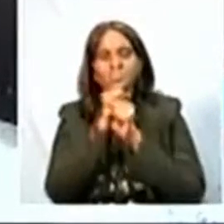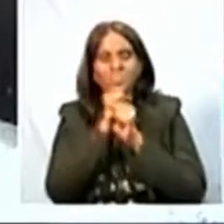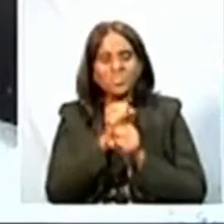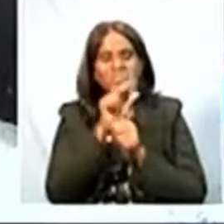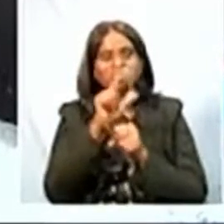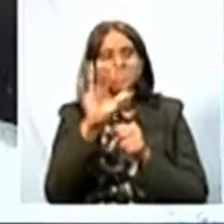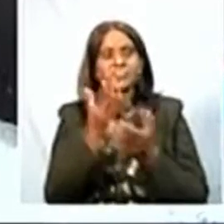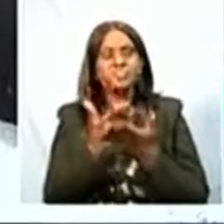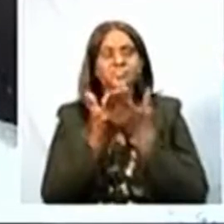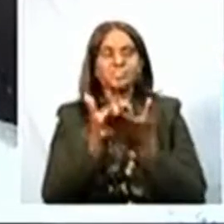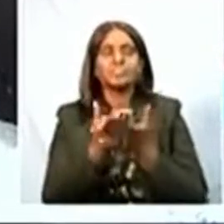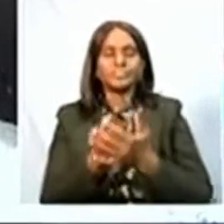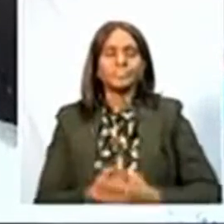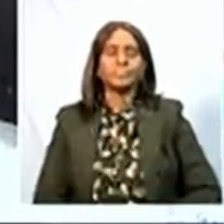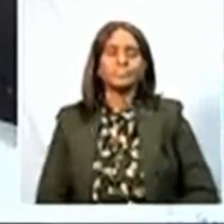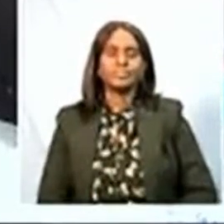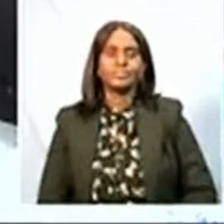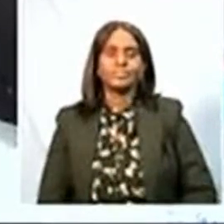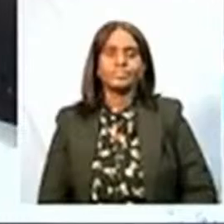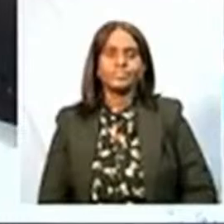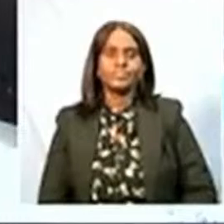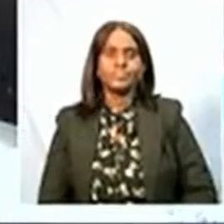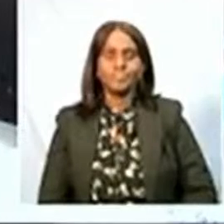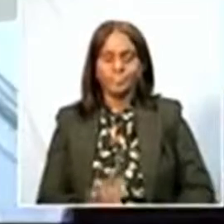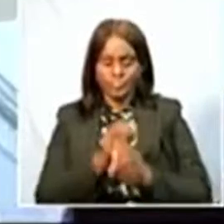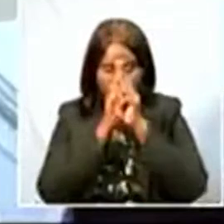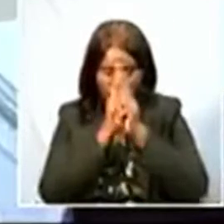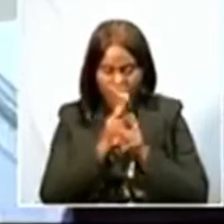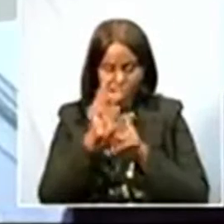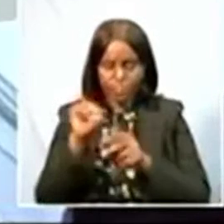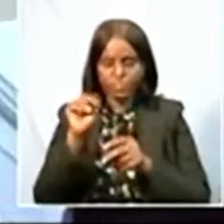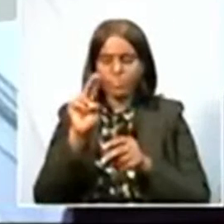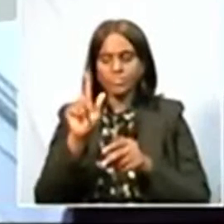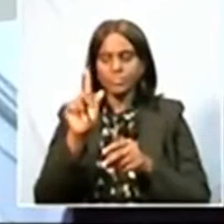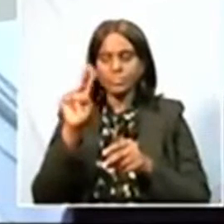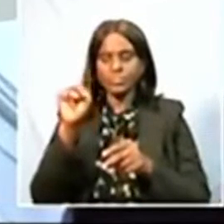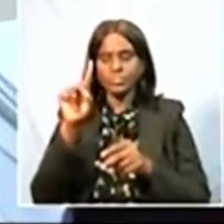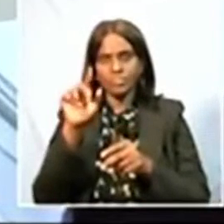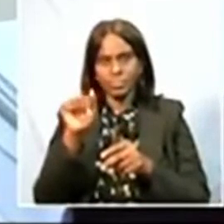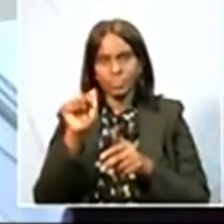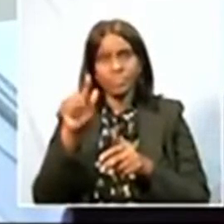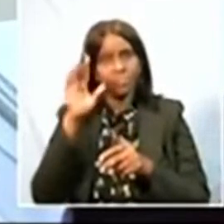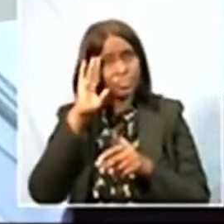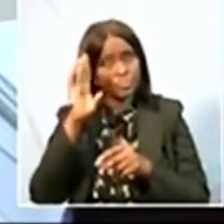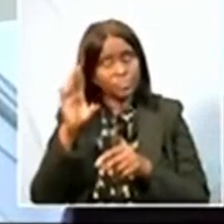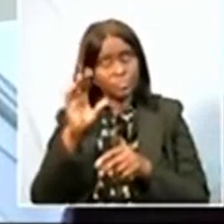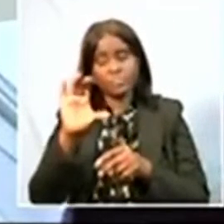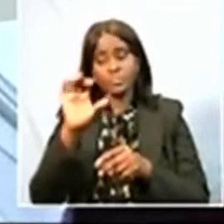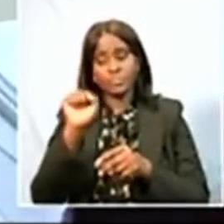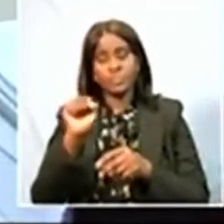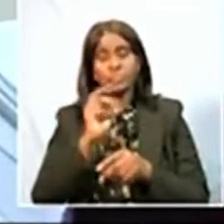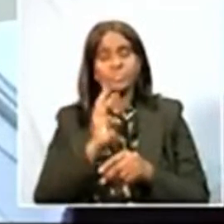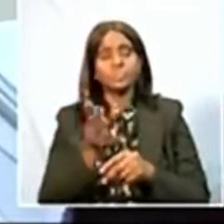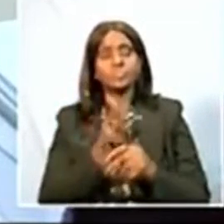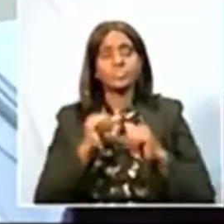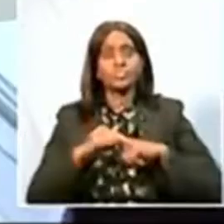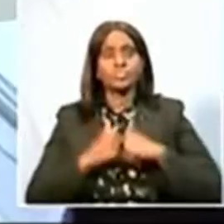I submit. Honorable Mulunda. Yes, sir. CS,